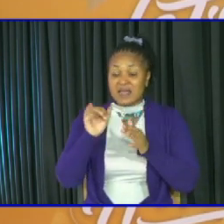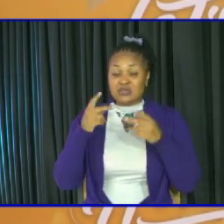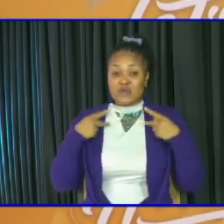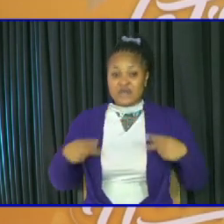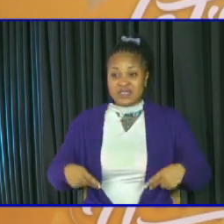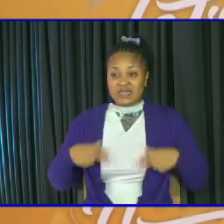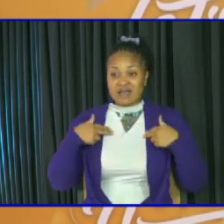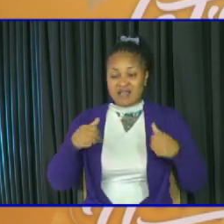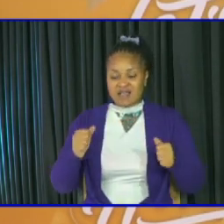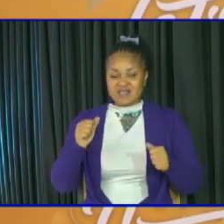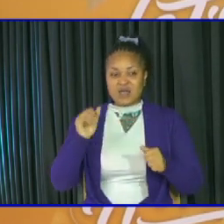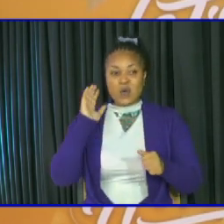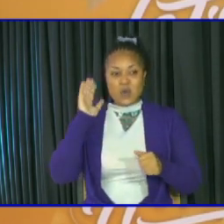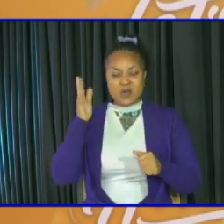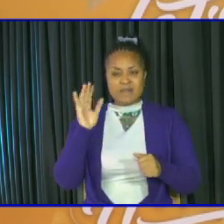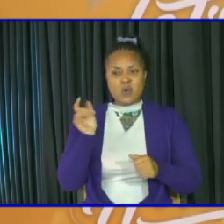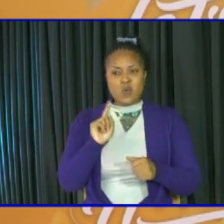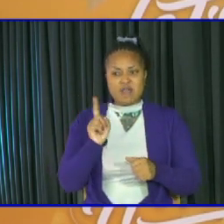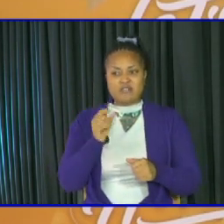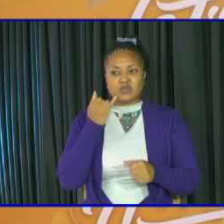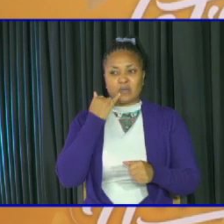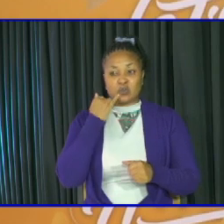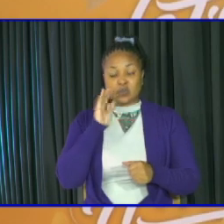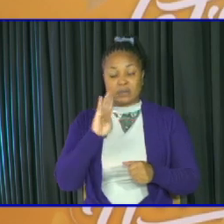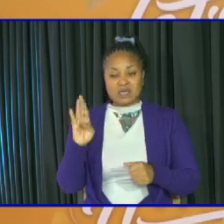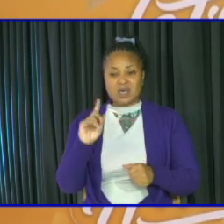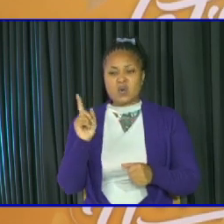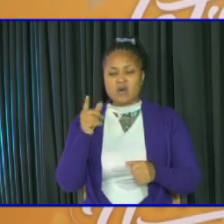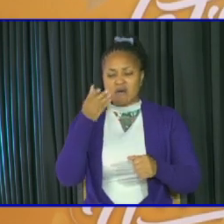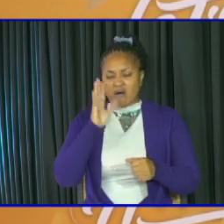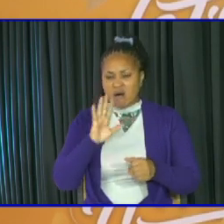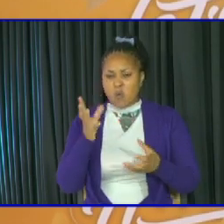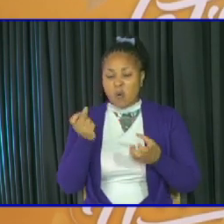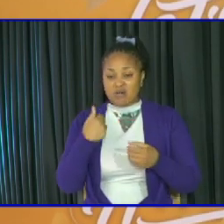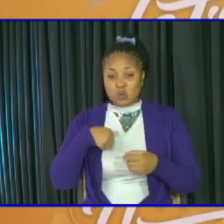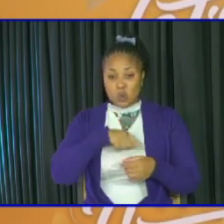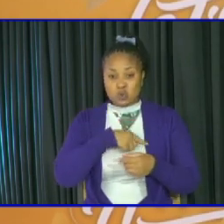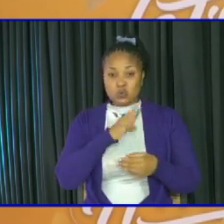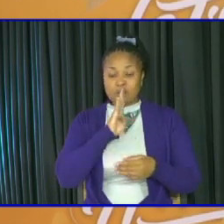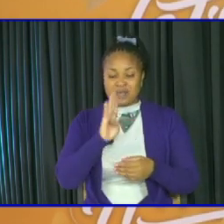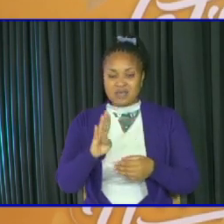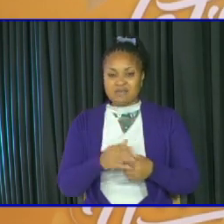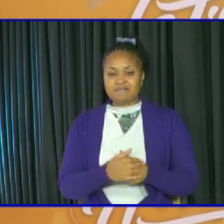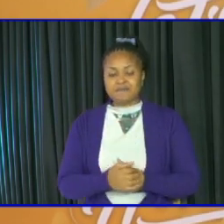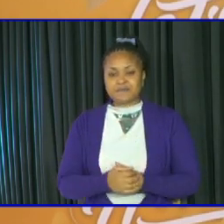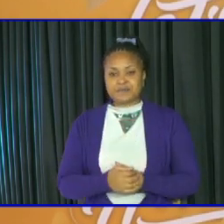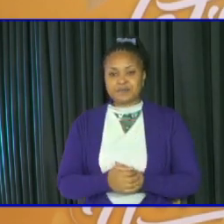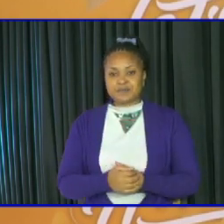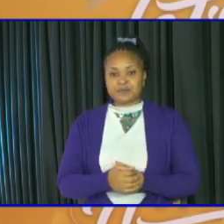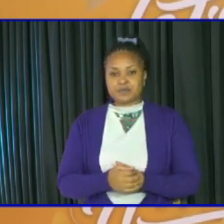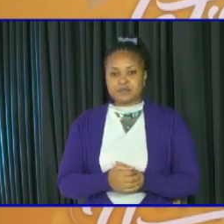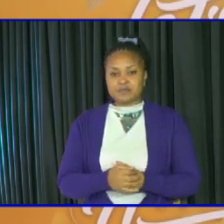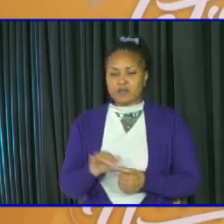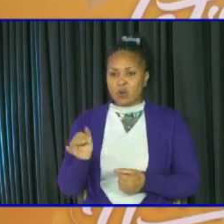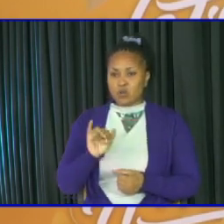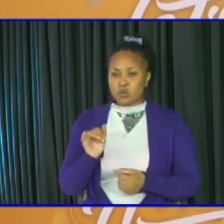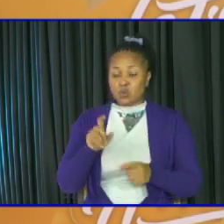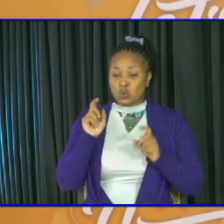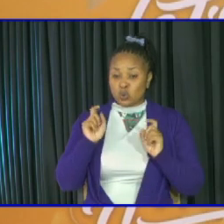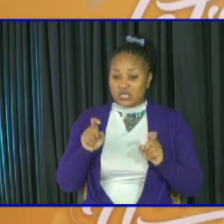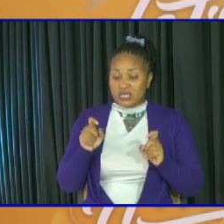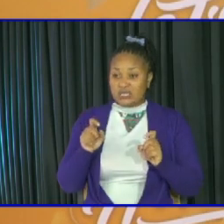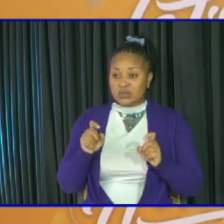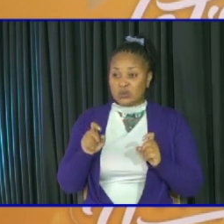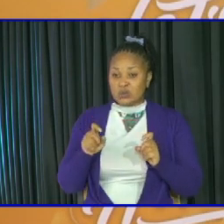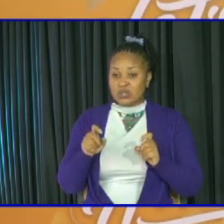where it should be and where God wants you to be. Also, nourish your social relationships,